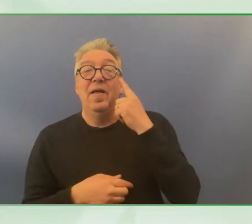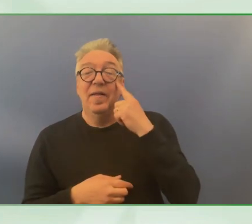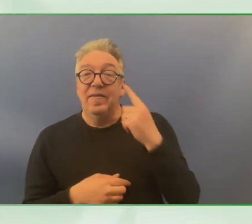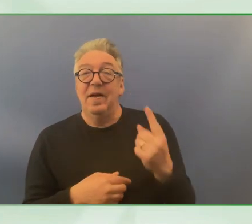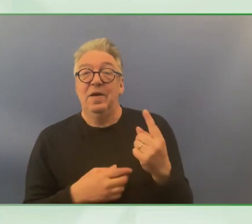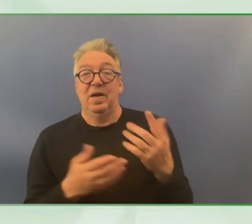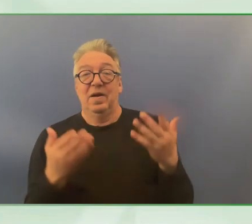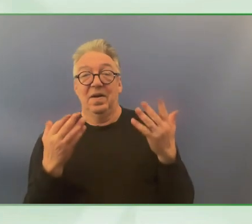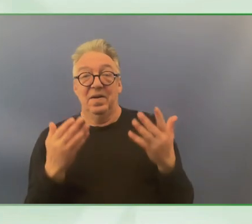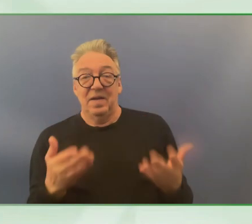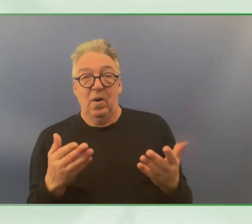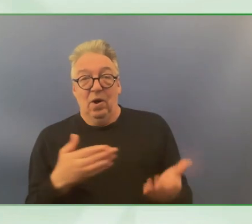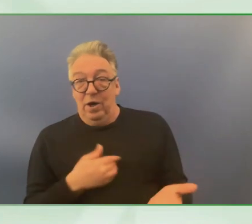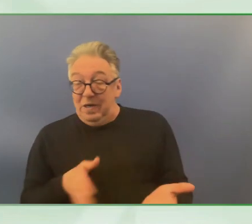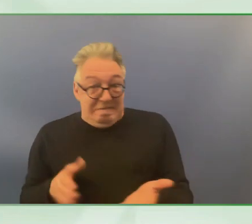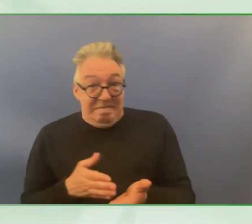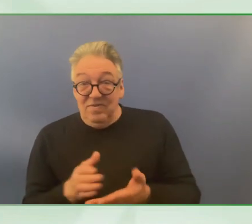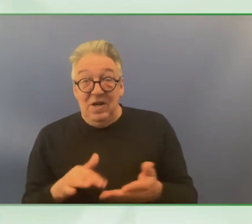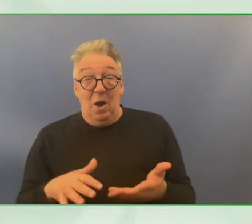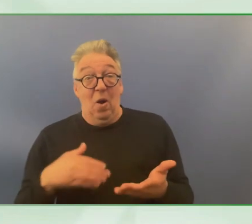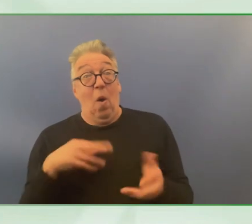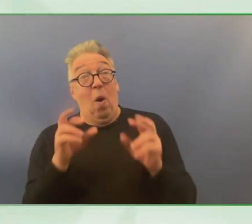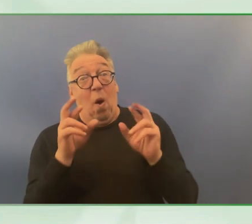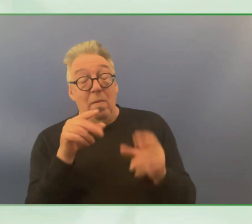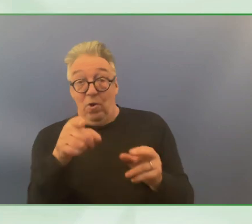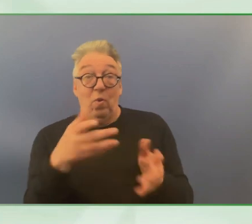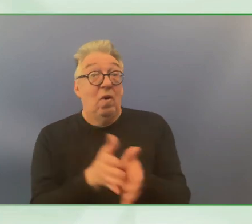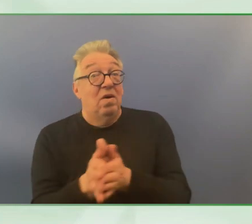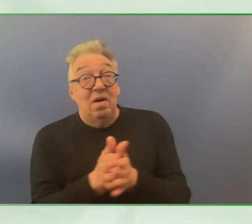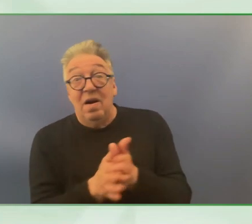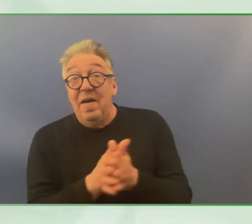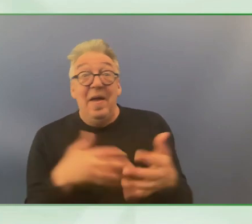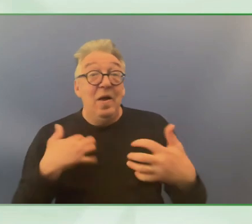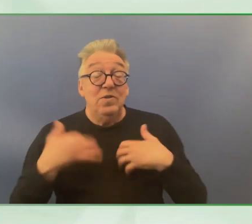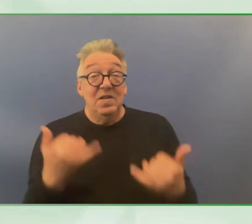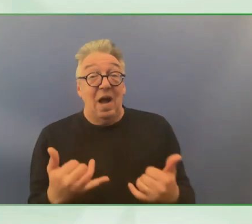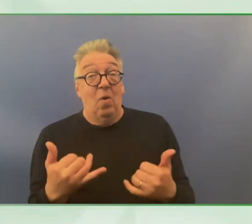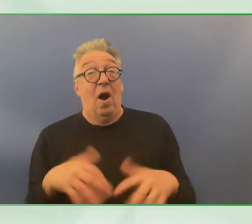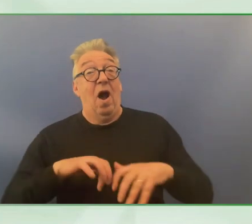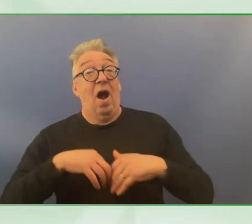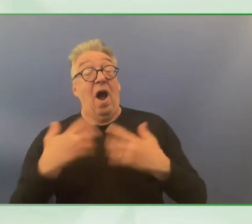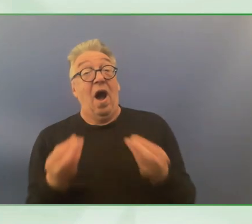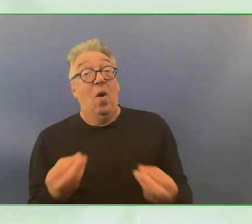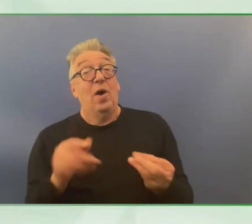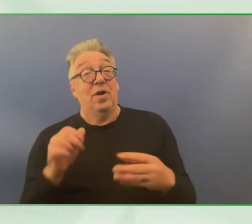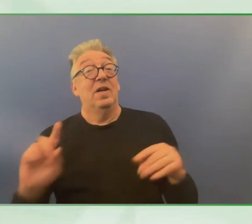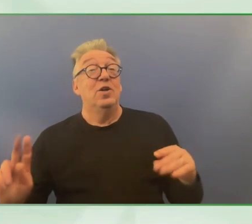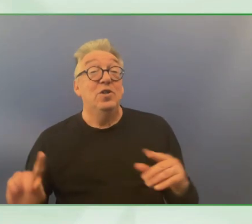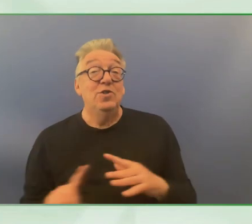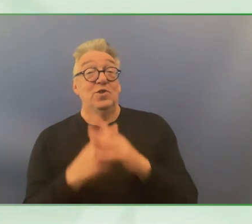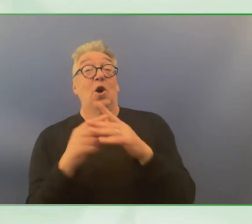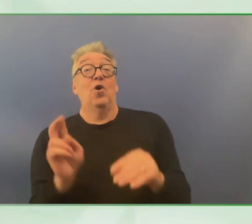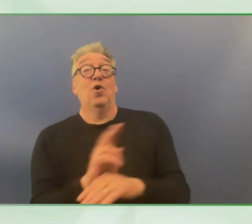to build your own AI. I hope we got you interested. I hope we gave you some clues on how to start and why and